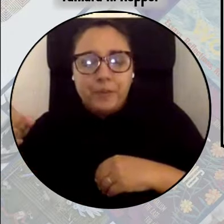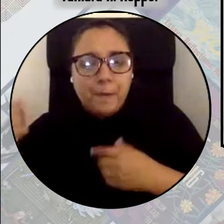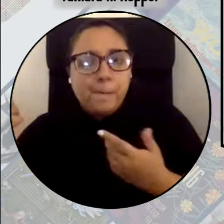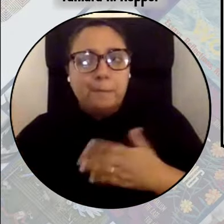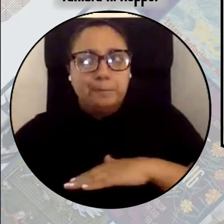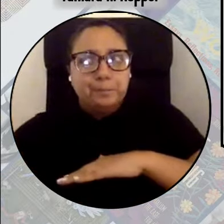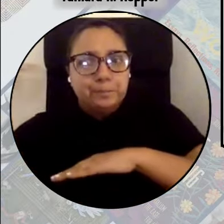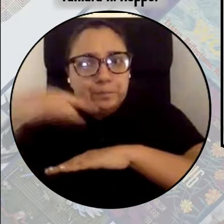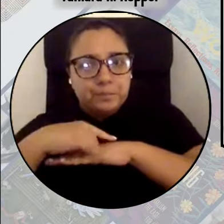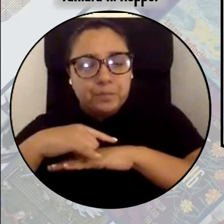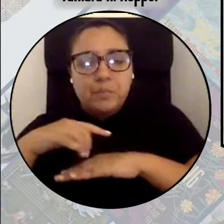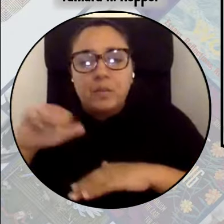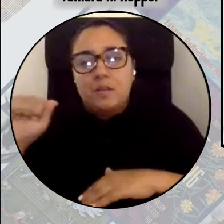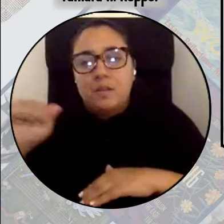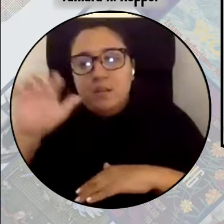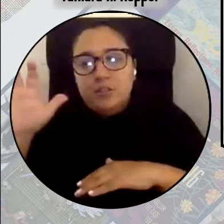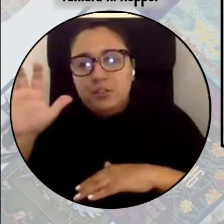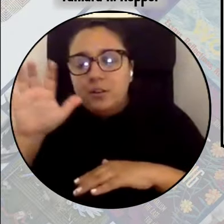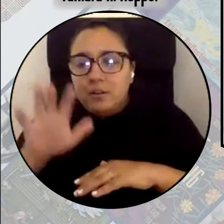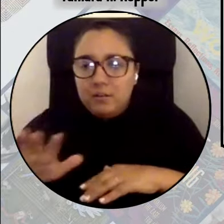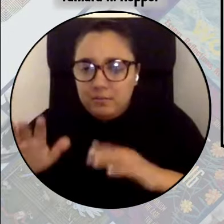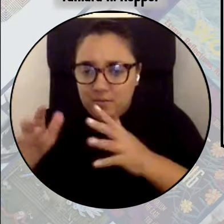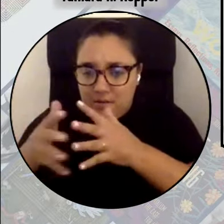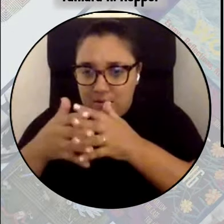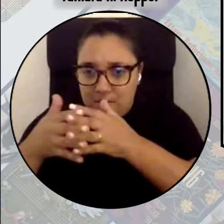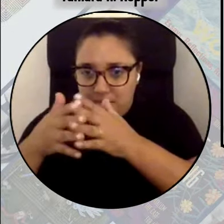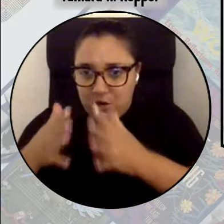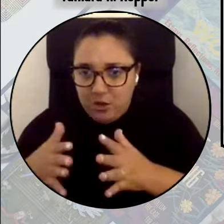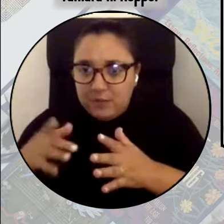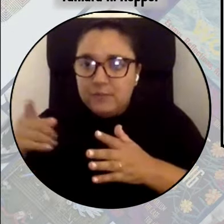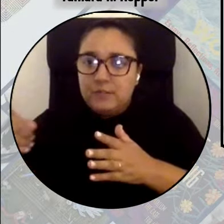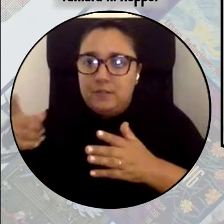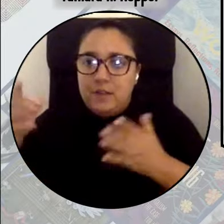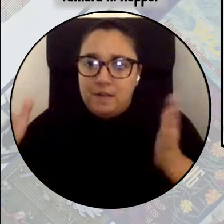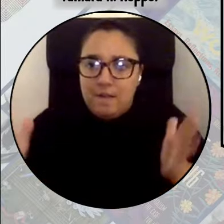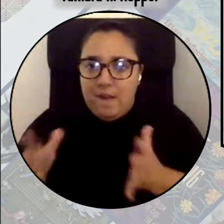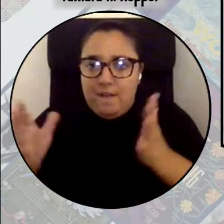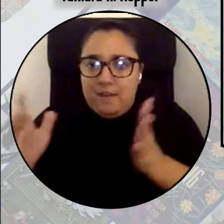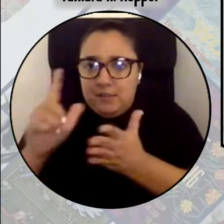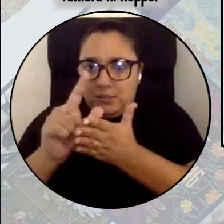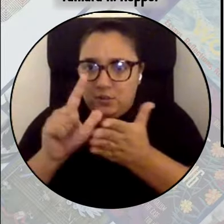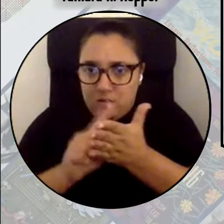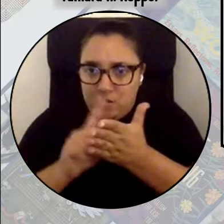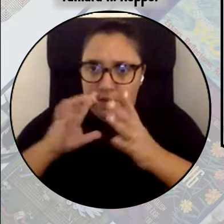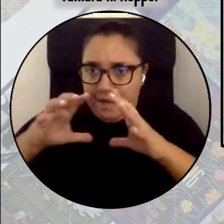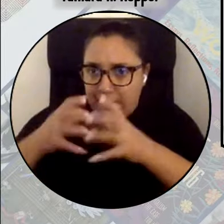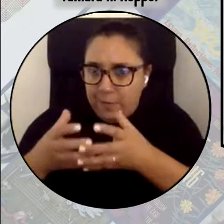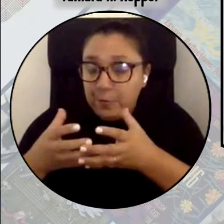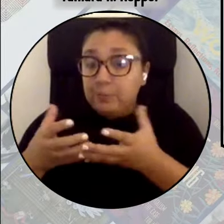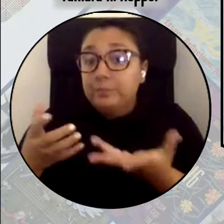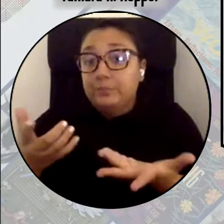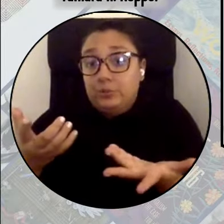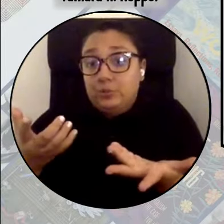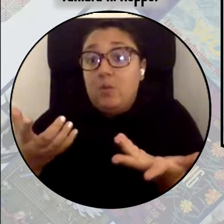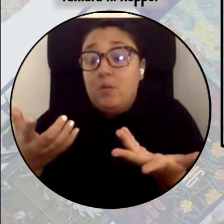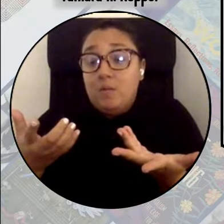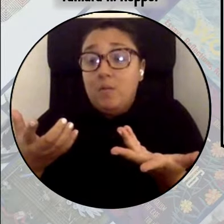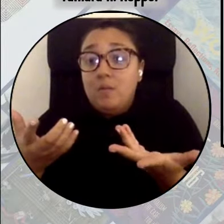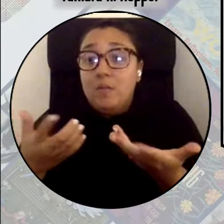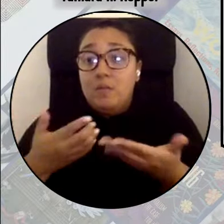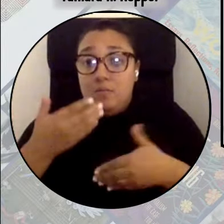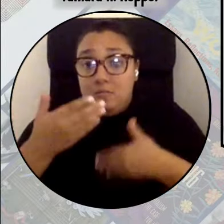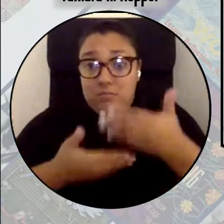also Asian Americans Advancing Justice Asian Law Caucus. And so this is something that as we fight for abolition